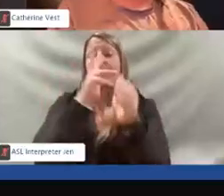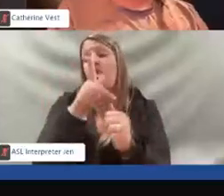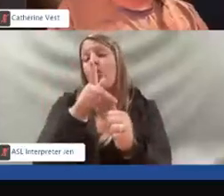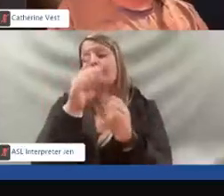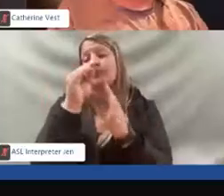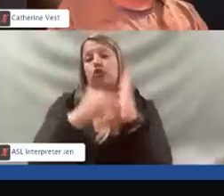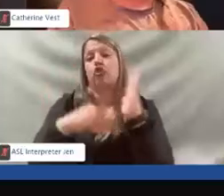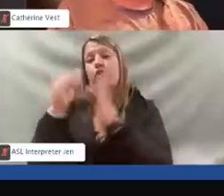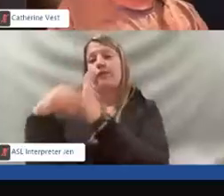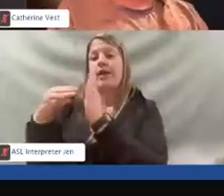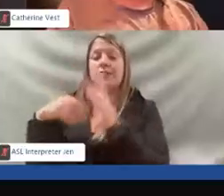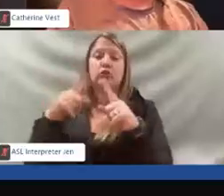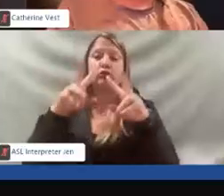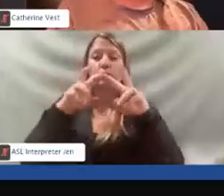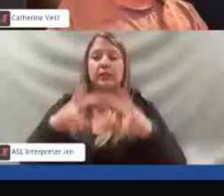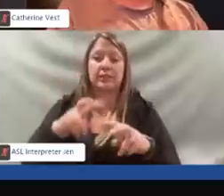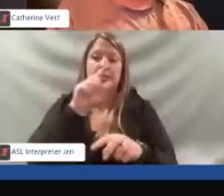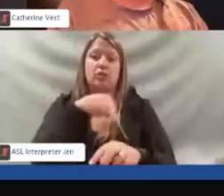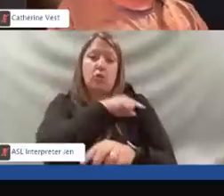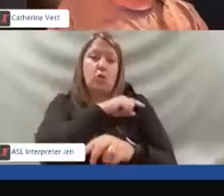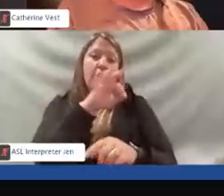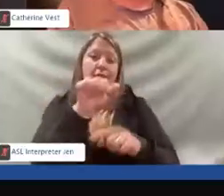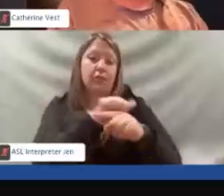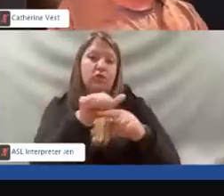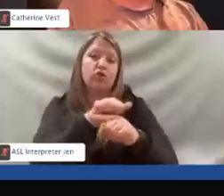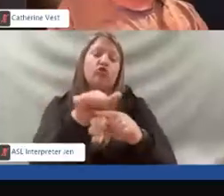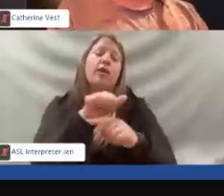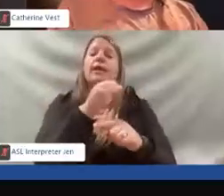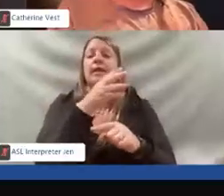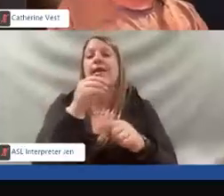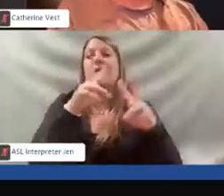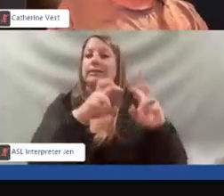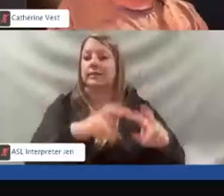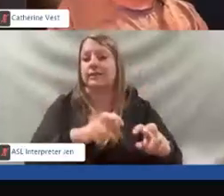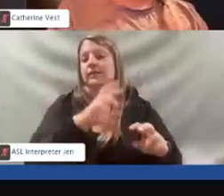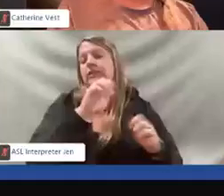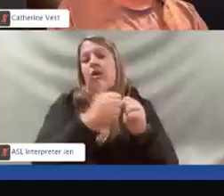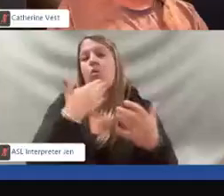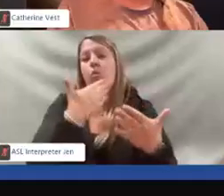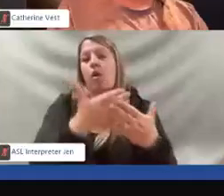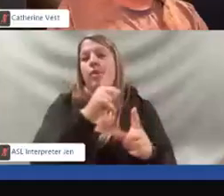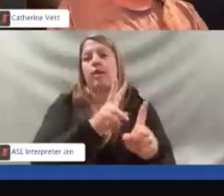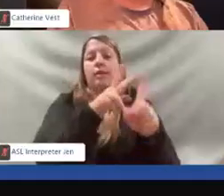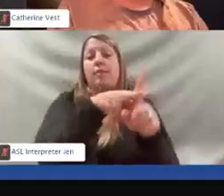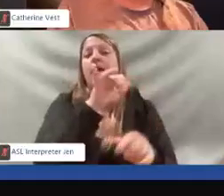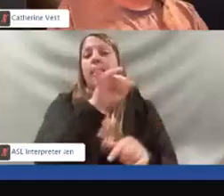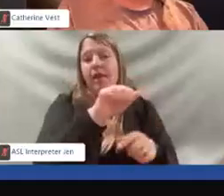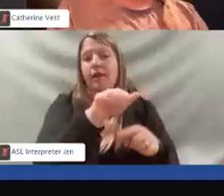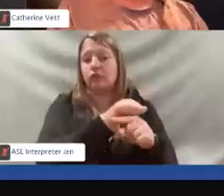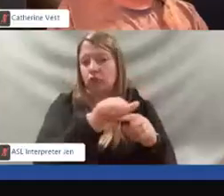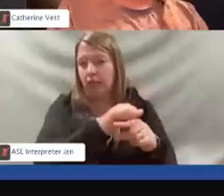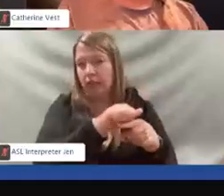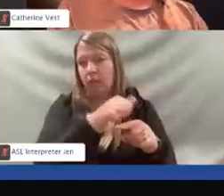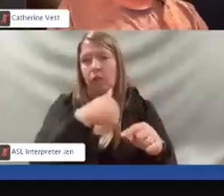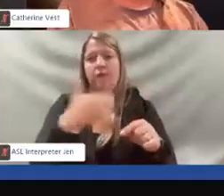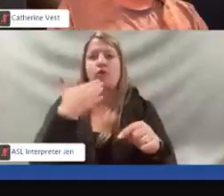surveys, both to assess the quality of the training, and then a little bit later to assess how well they've been able to apply that training. But we have a good